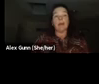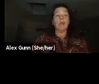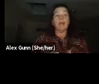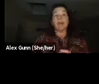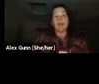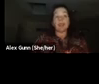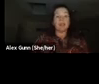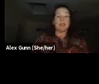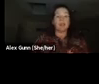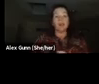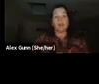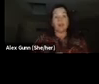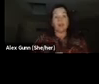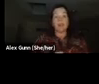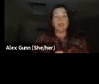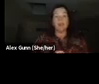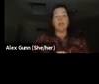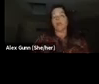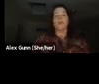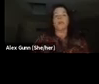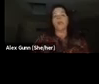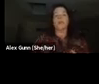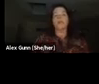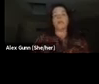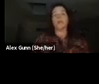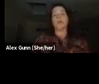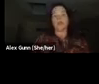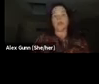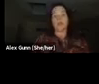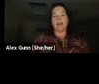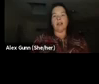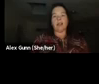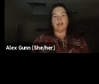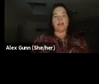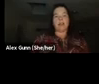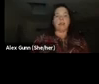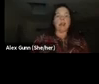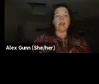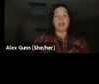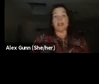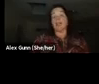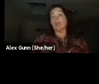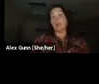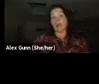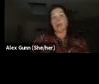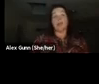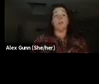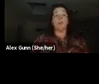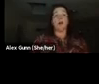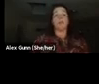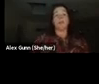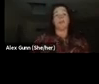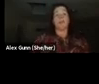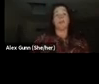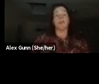male, feminine, masculine, girl, boy, in preference to the traditional configurations that place men, masculinity, boy in the